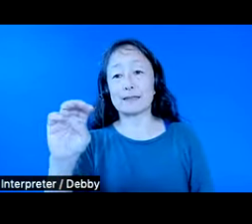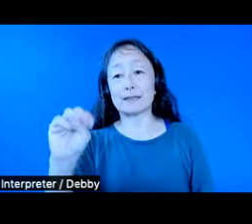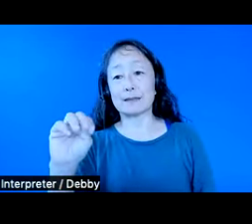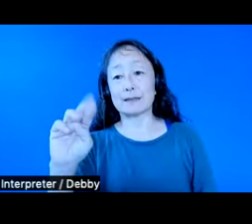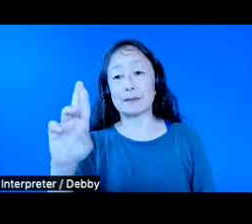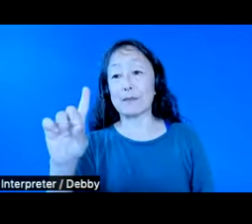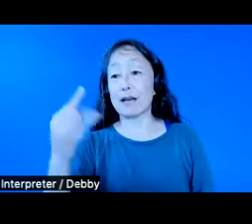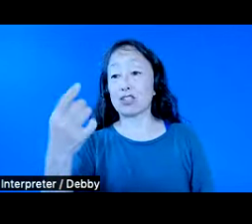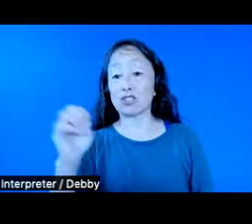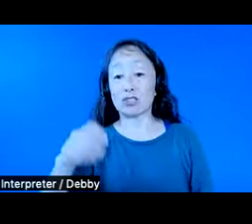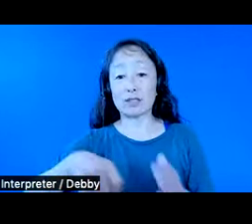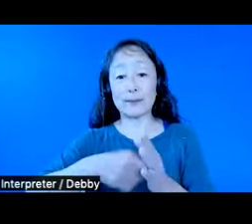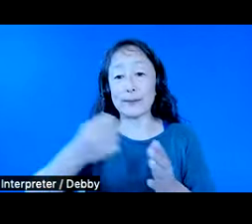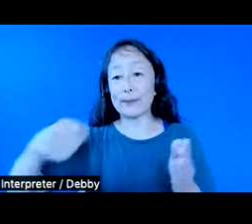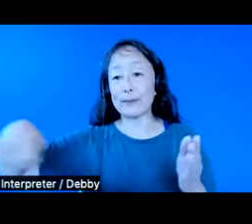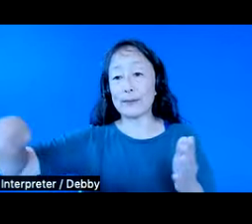day,